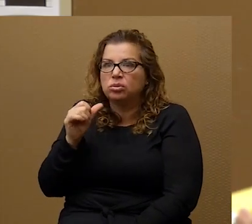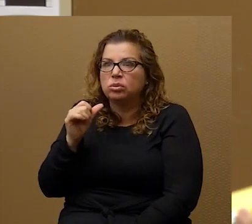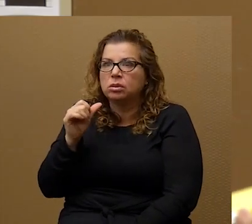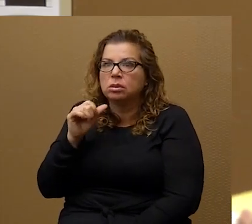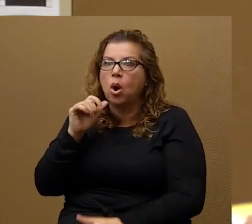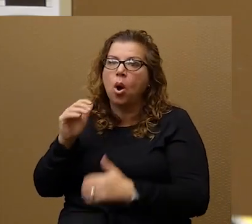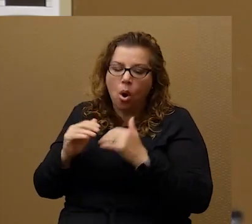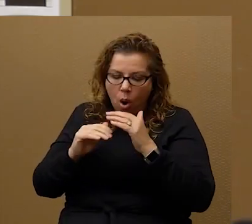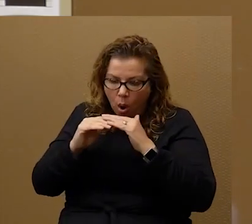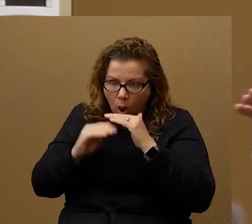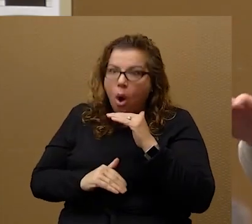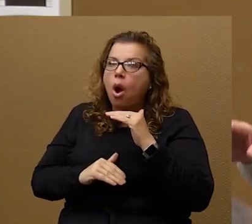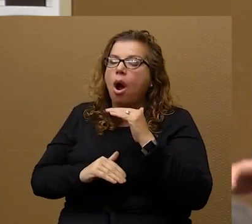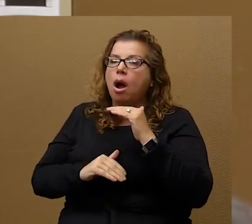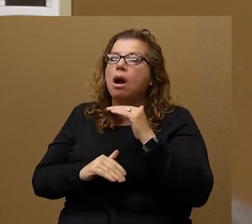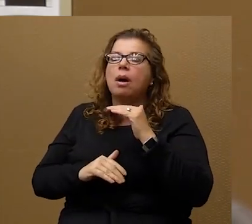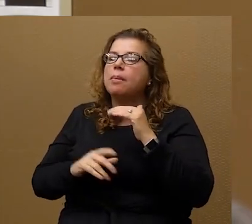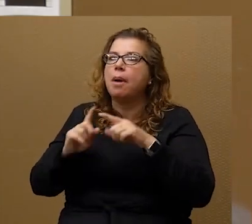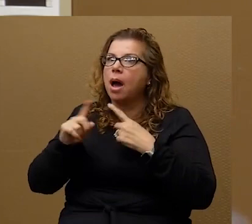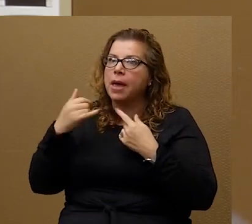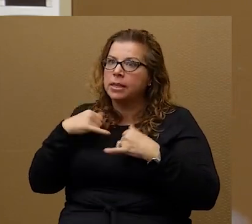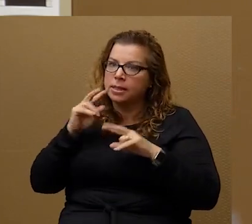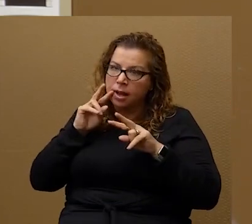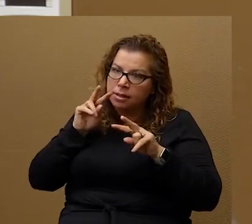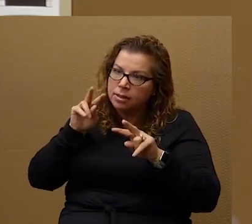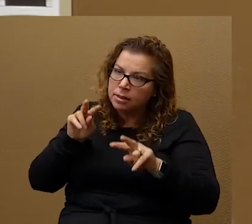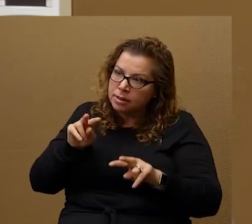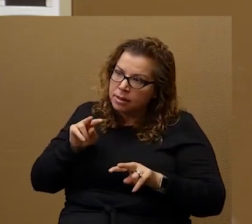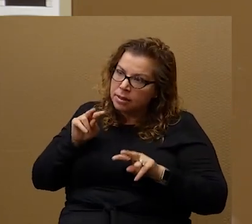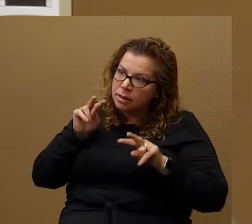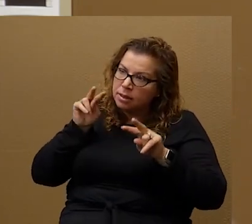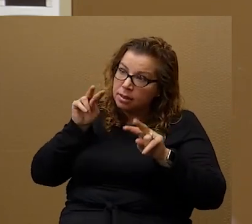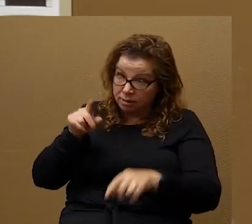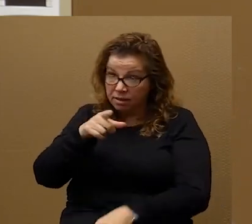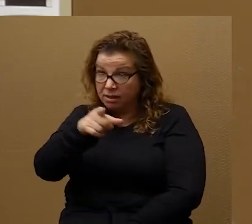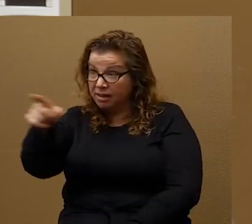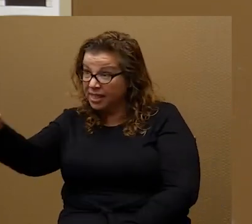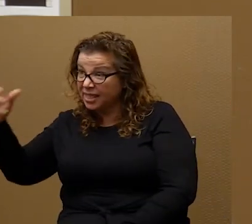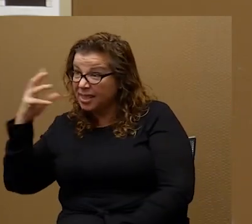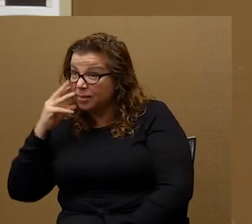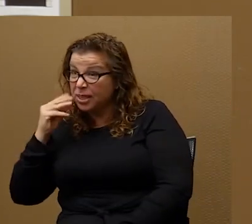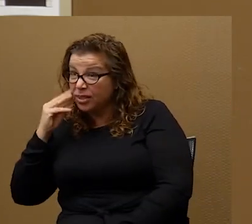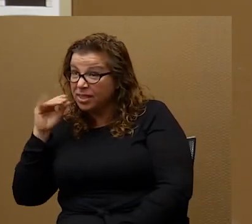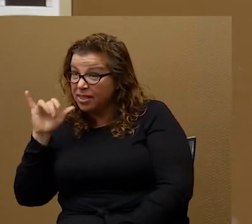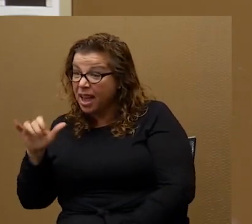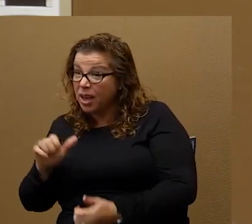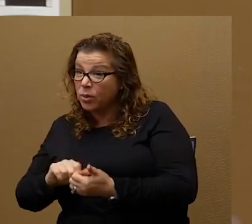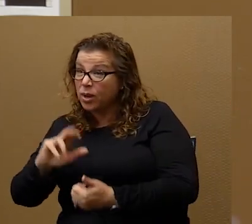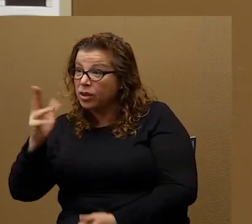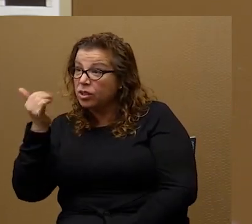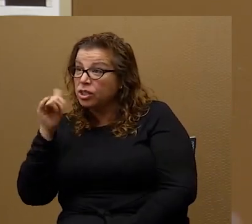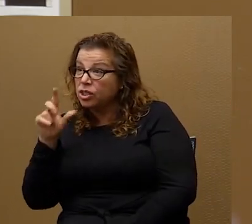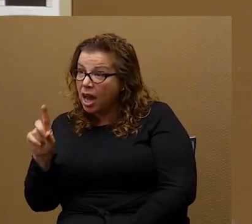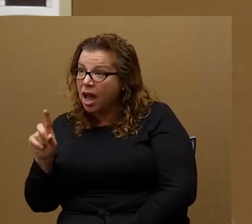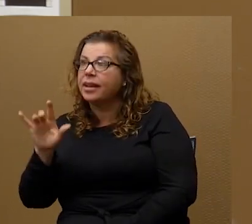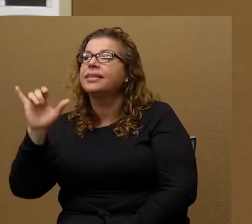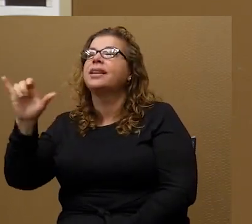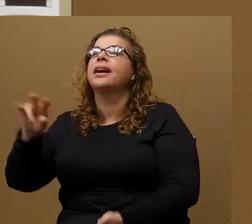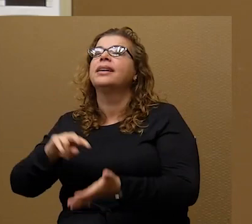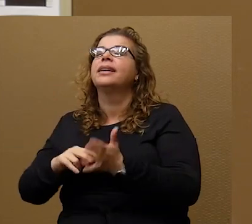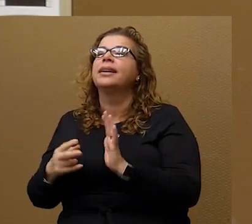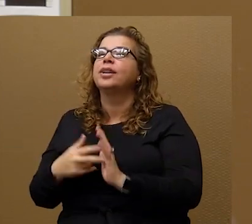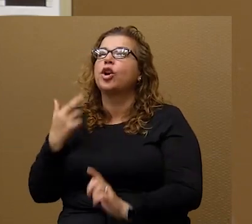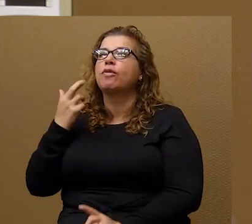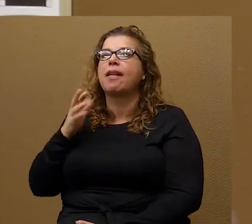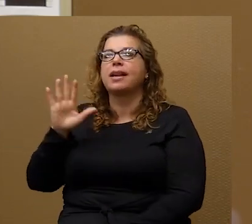Is this resonating with anybody? Anybody have kids that you might be able to look at them differently due to their